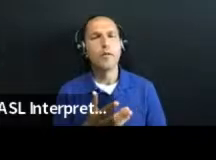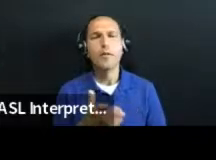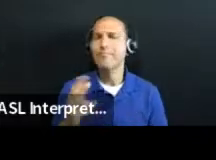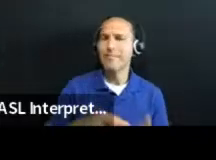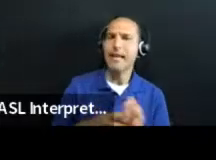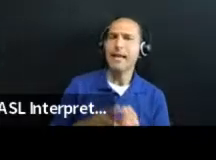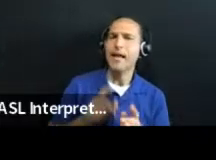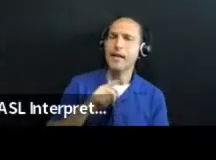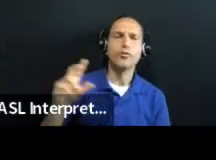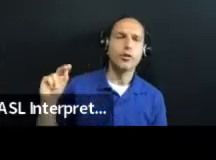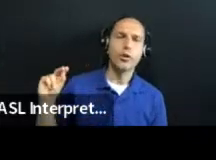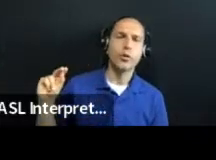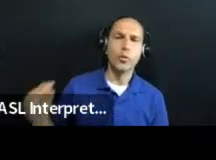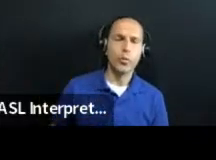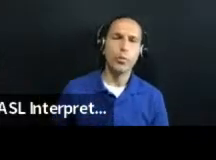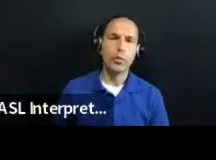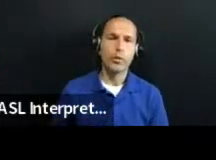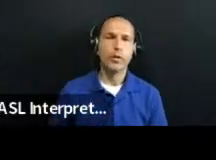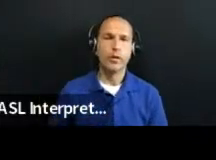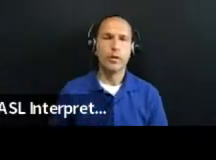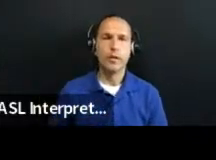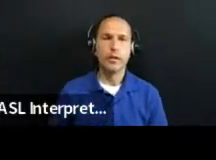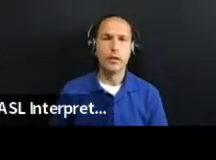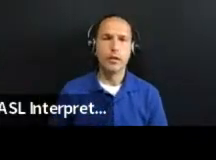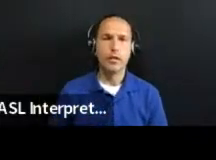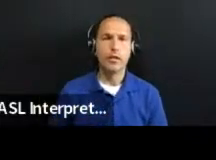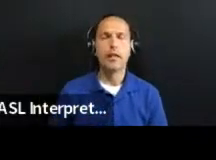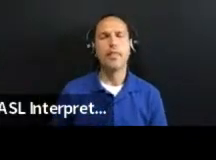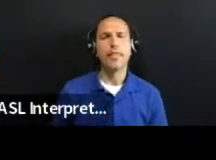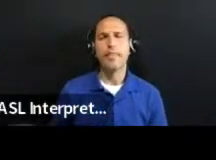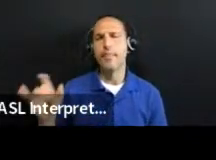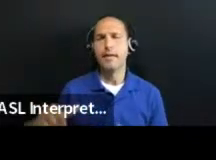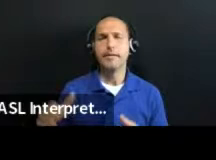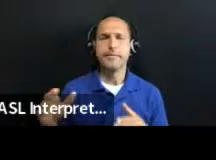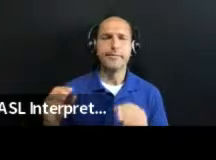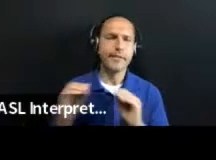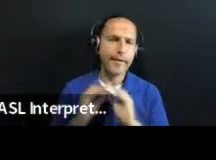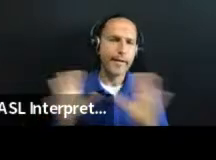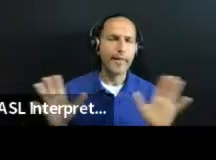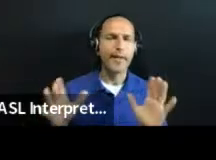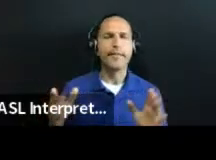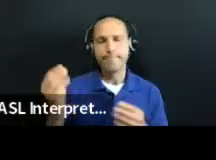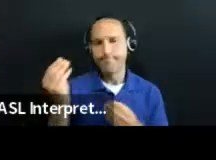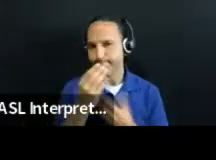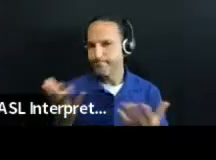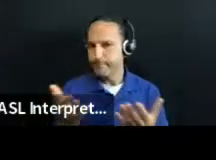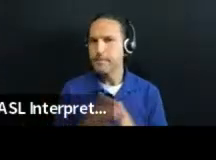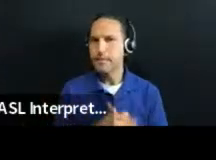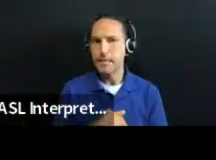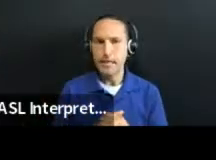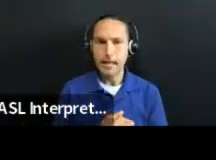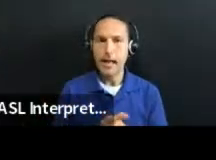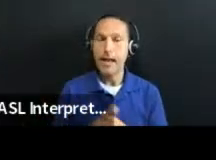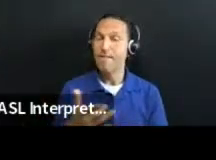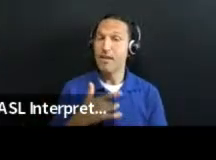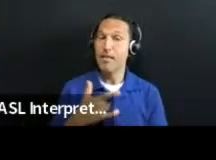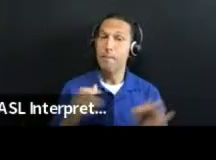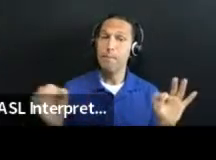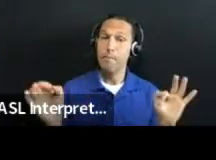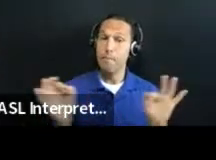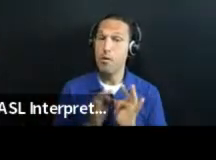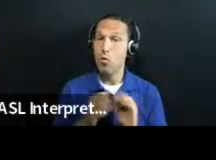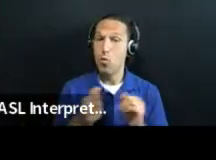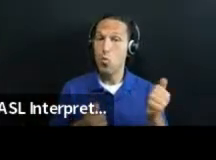is no, right? So it's pretty telling. That being said, right, I think the more important one